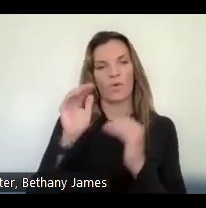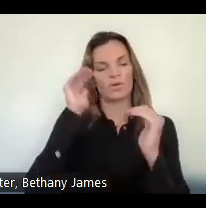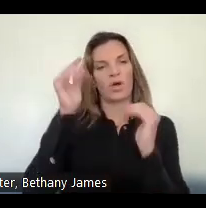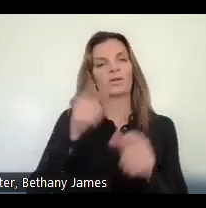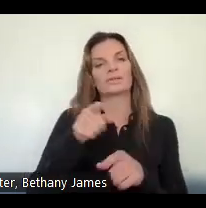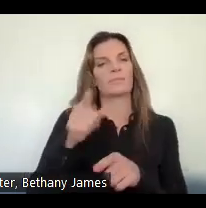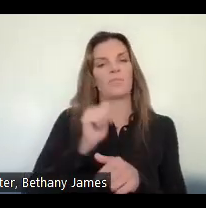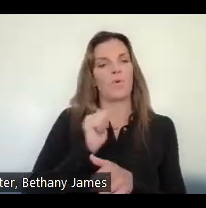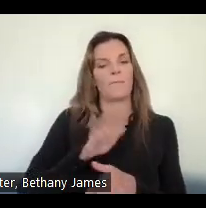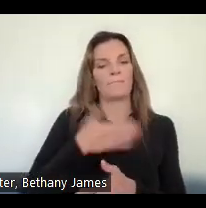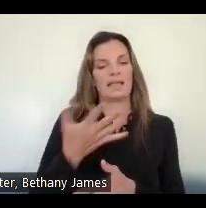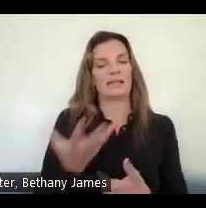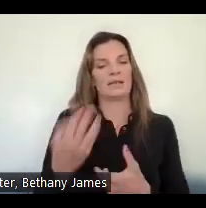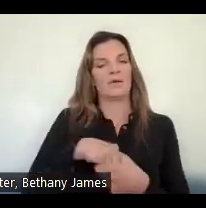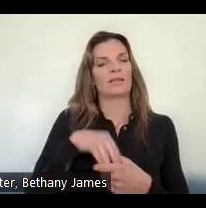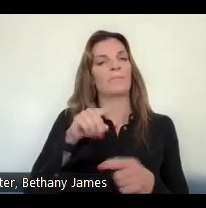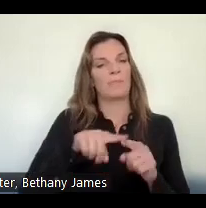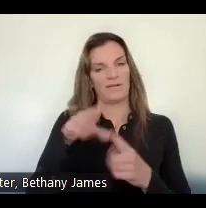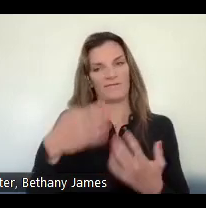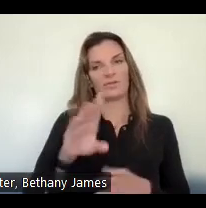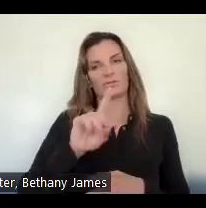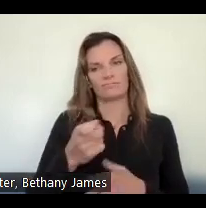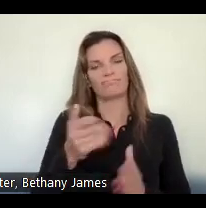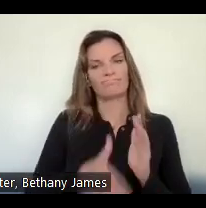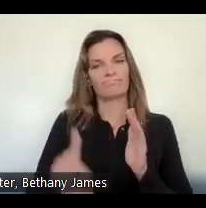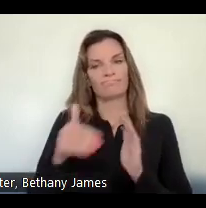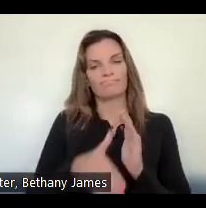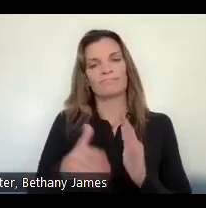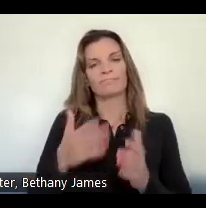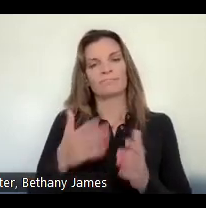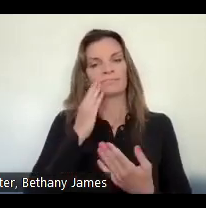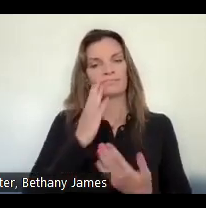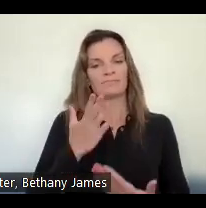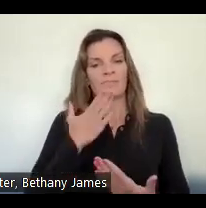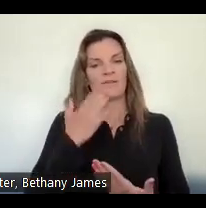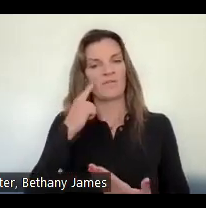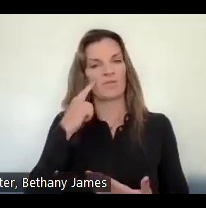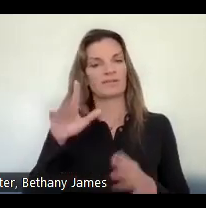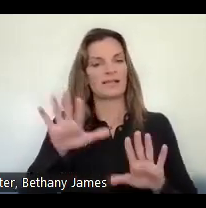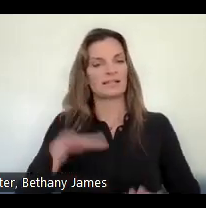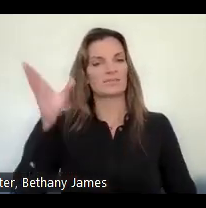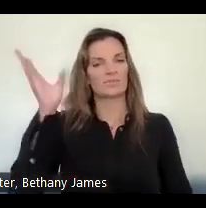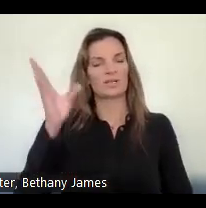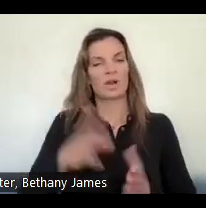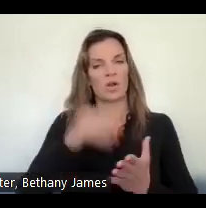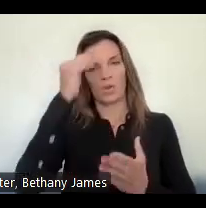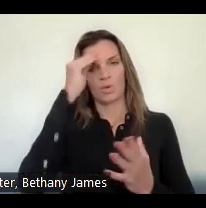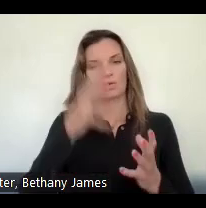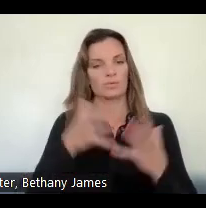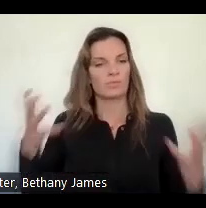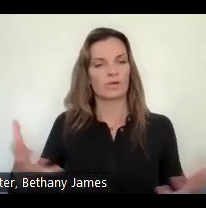though they have been diagnosed more than a few times? Thank you so much for this excellent presentation. Learned so much.